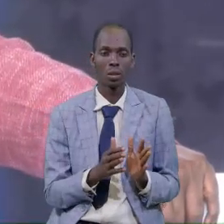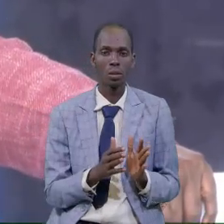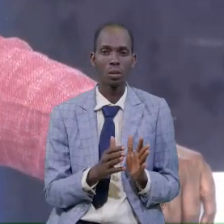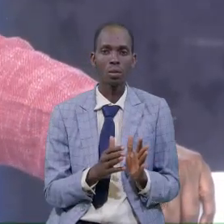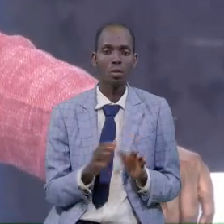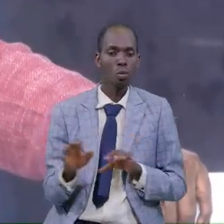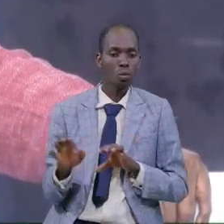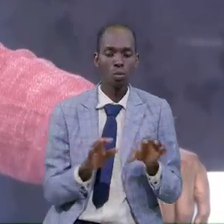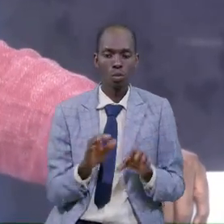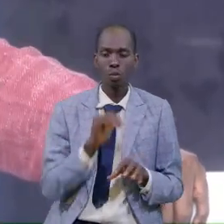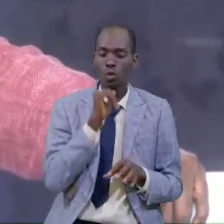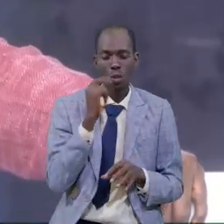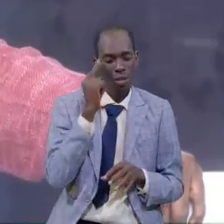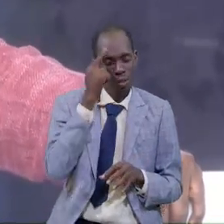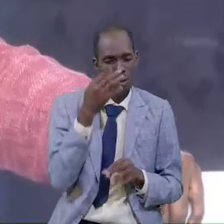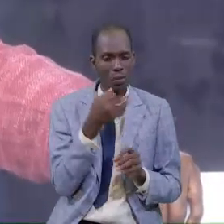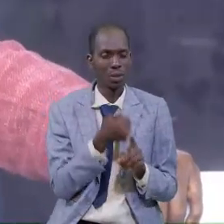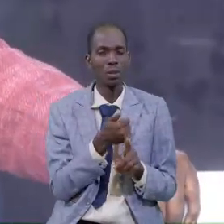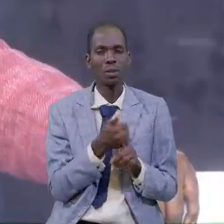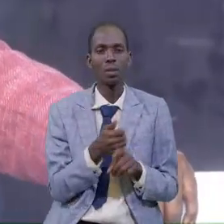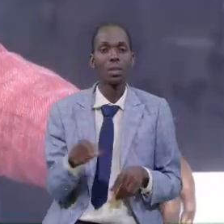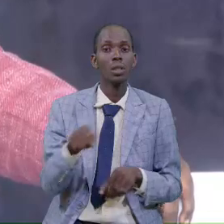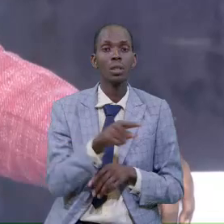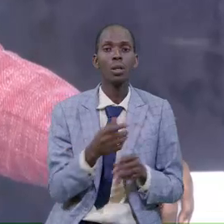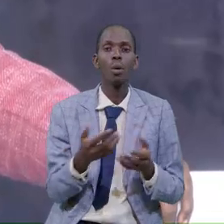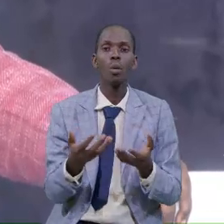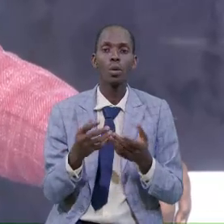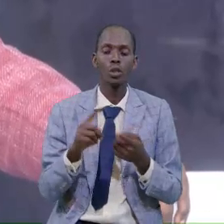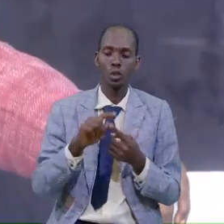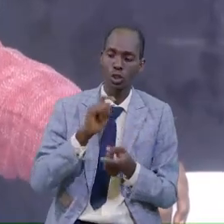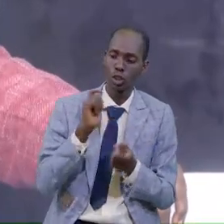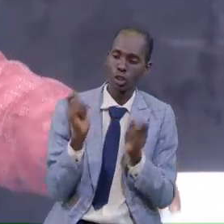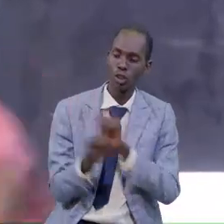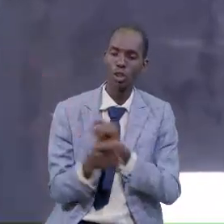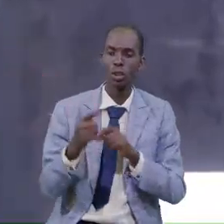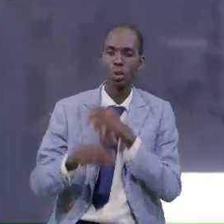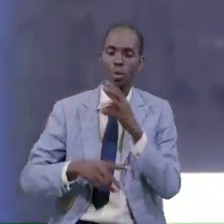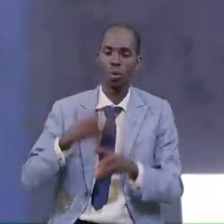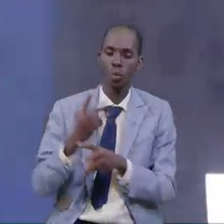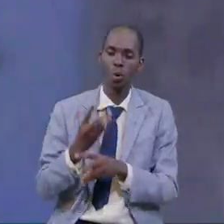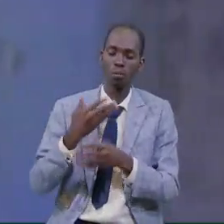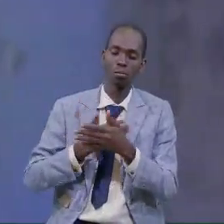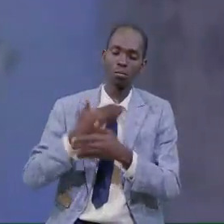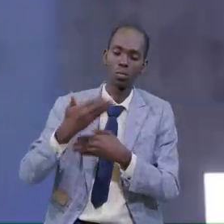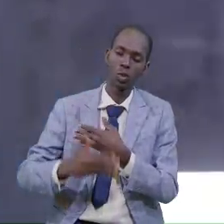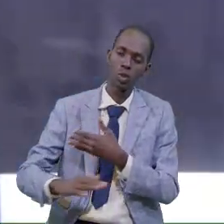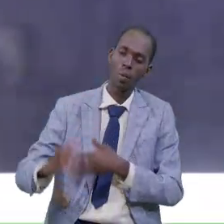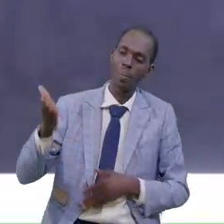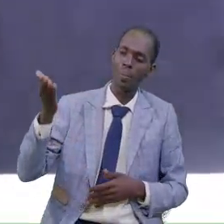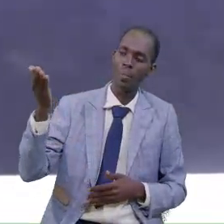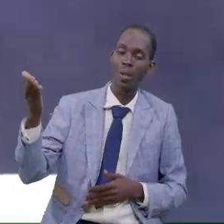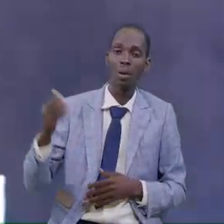themselves. They want to change the world beyond there. But if in the world within